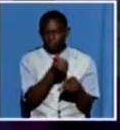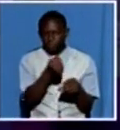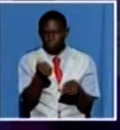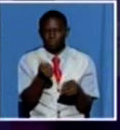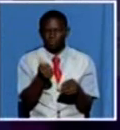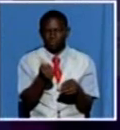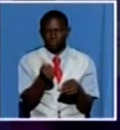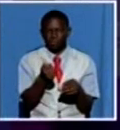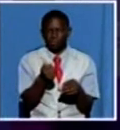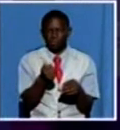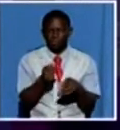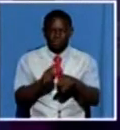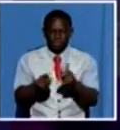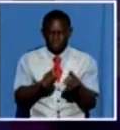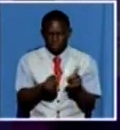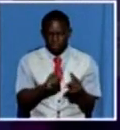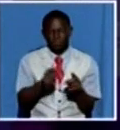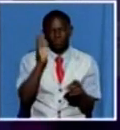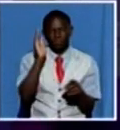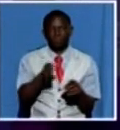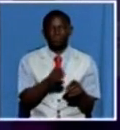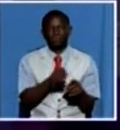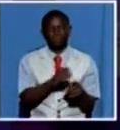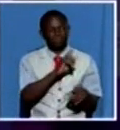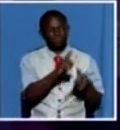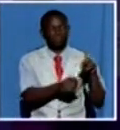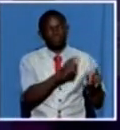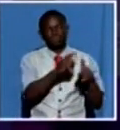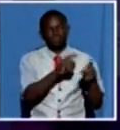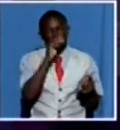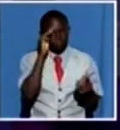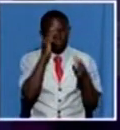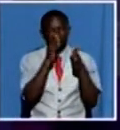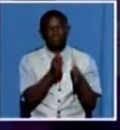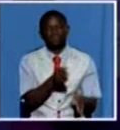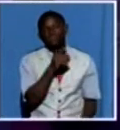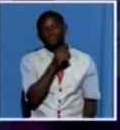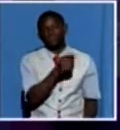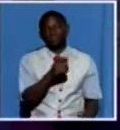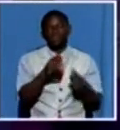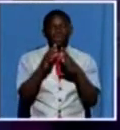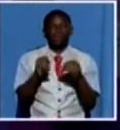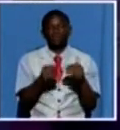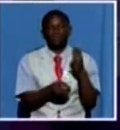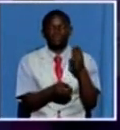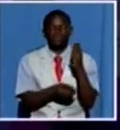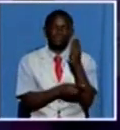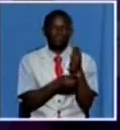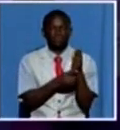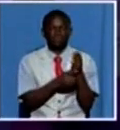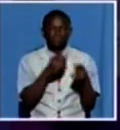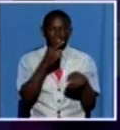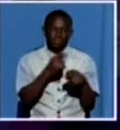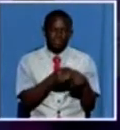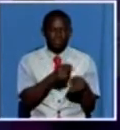that will be posing to the Minister of Housing and Infrastructure Development, Honorable Ronald CHITOTELA. Thank you for coming on